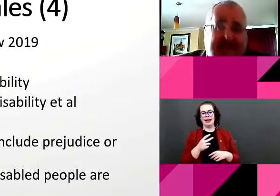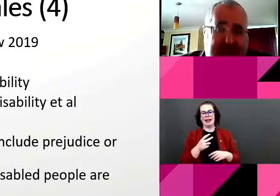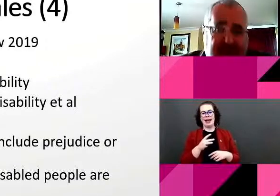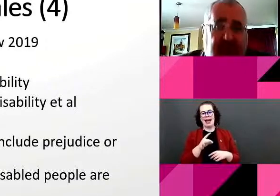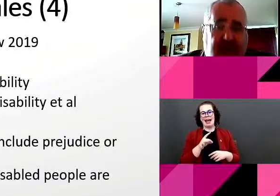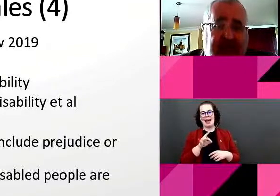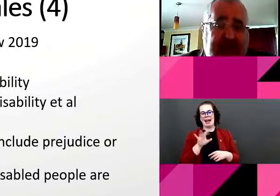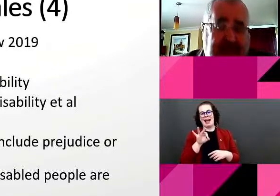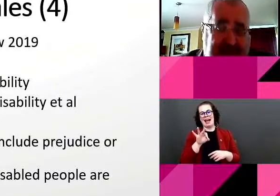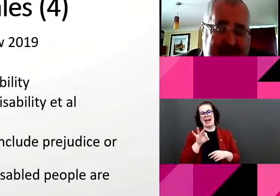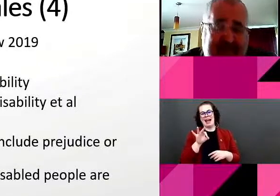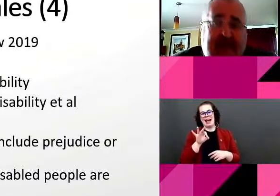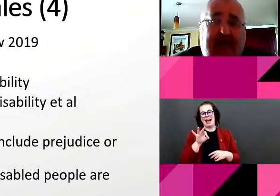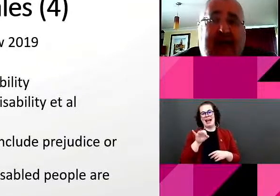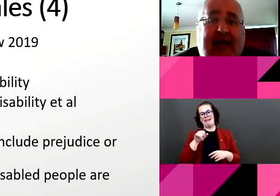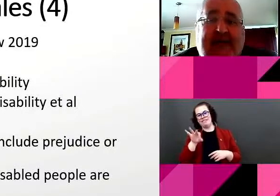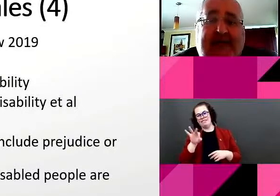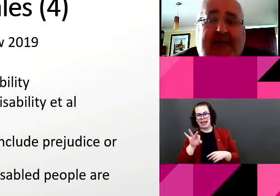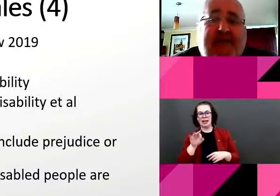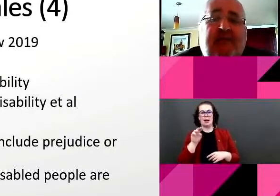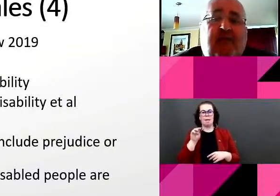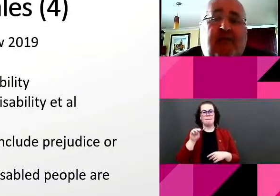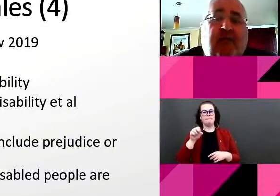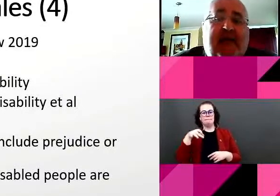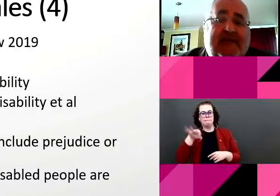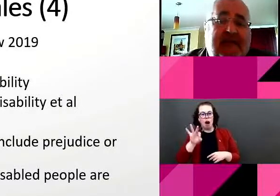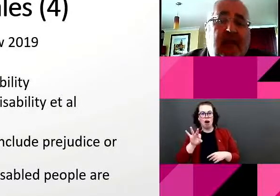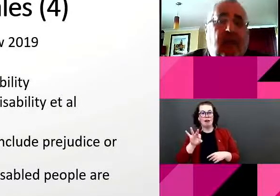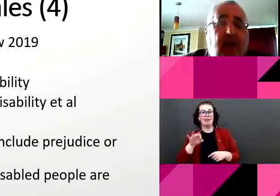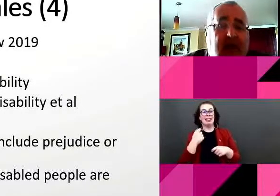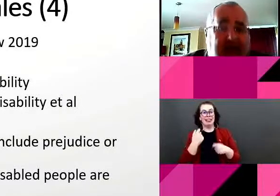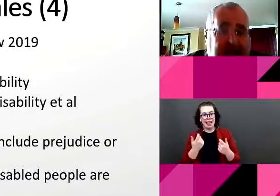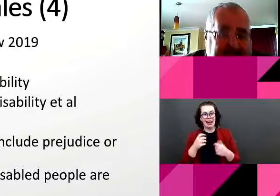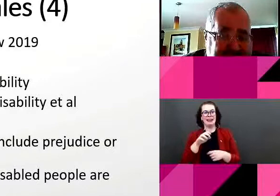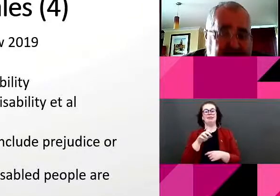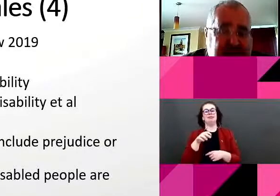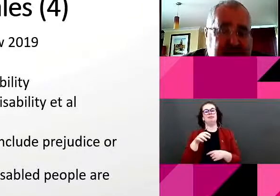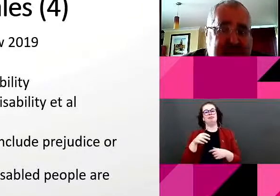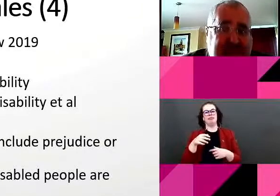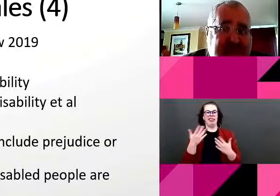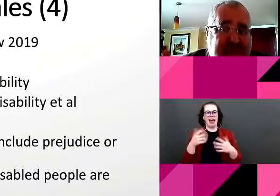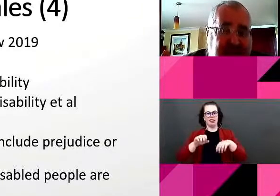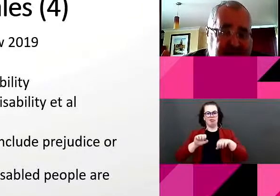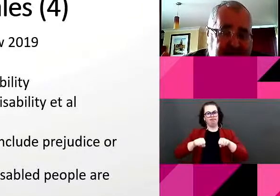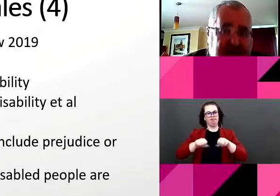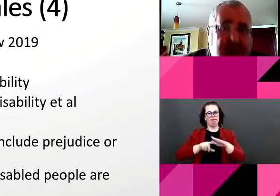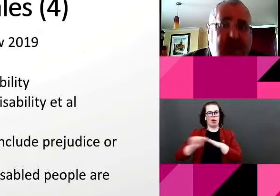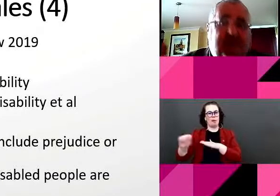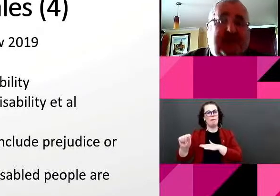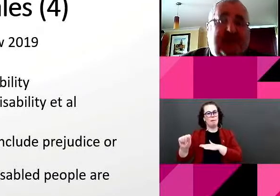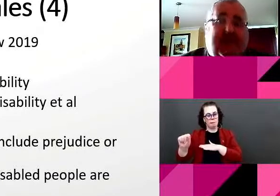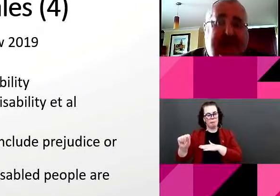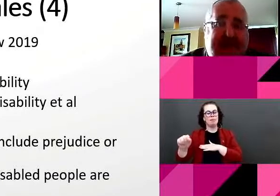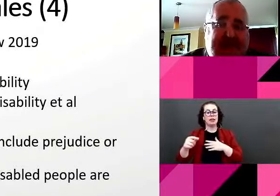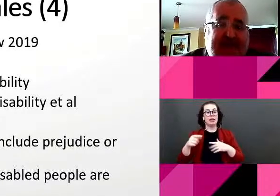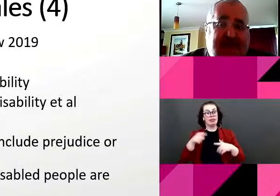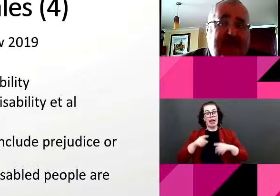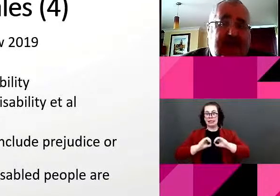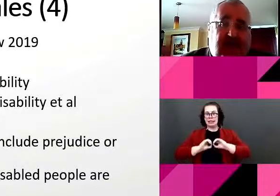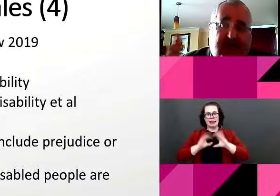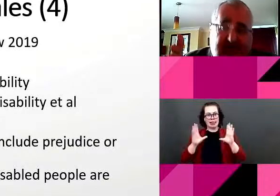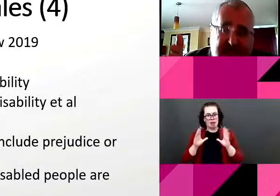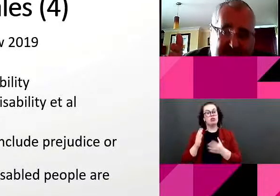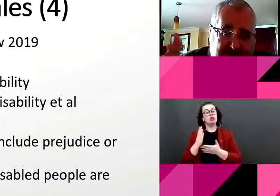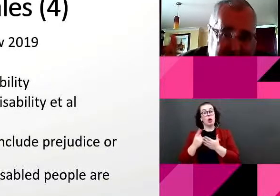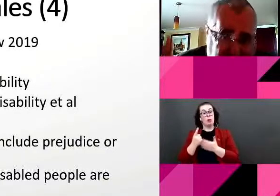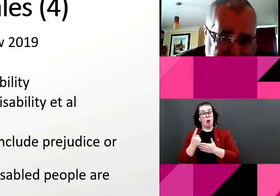and then sped off on their bike. And that is a clear demonstration which was witnessed.